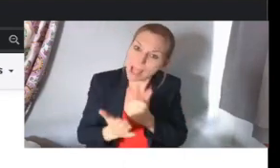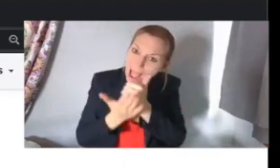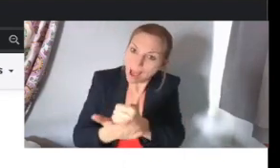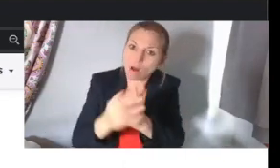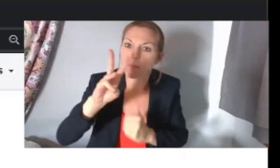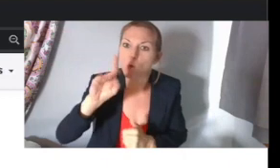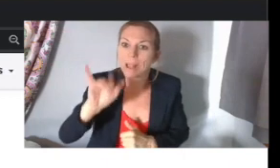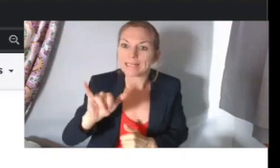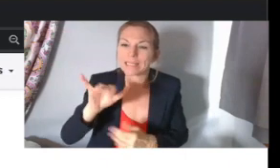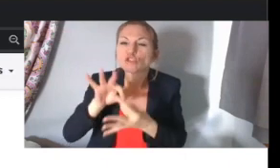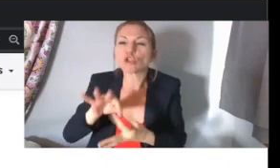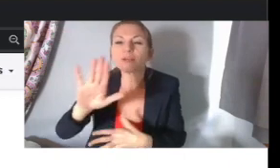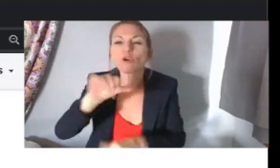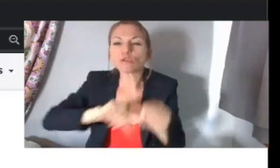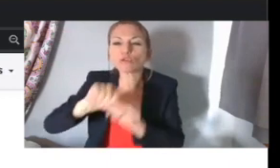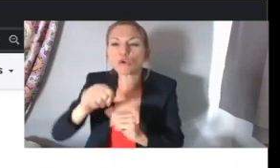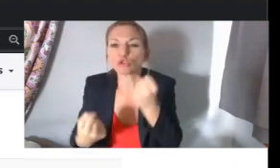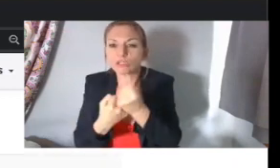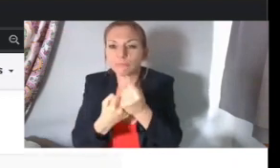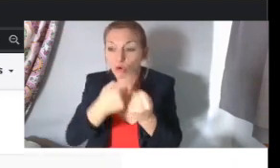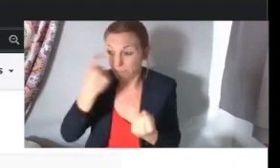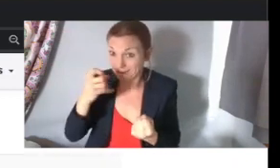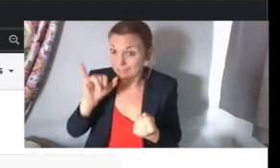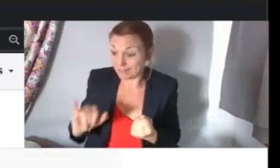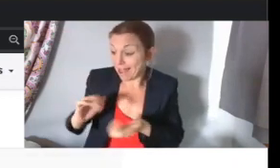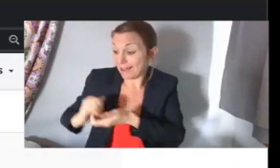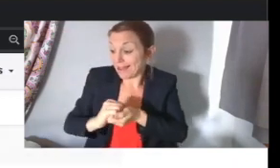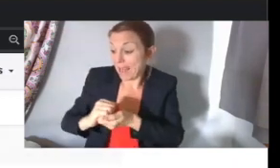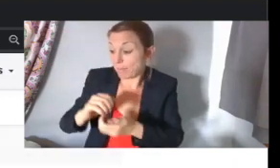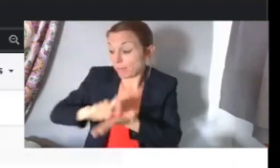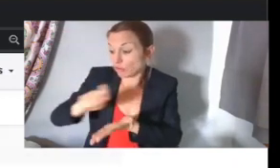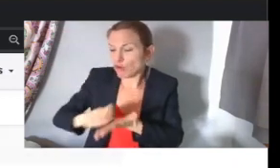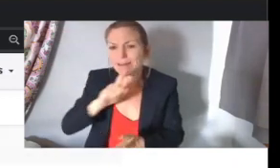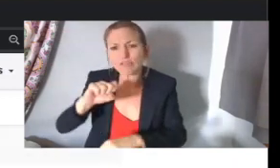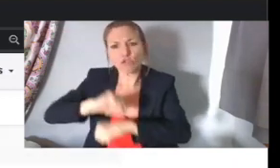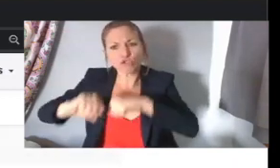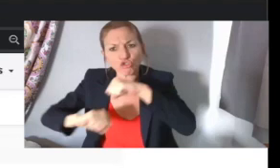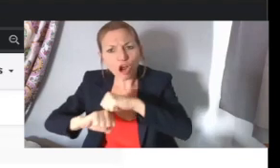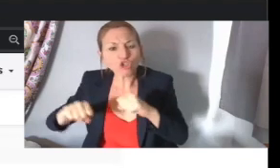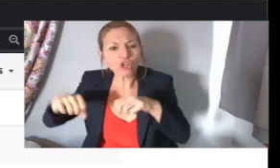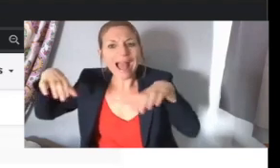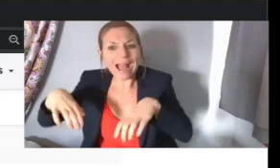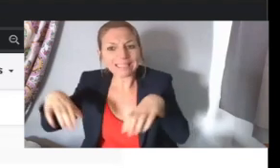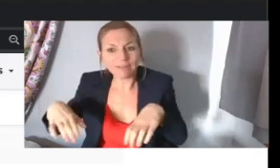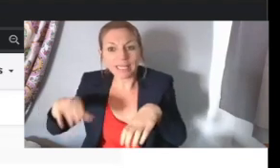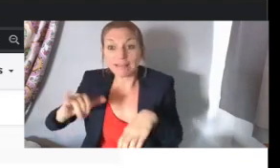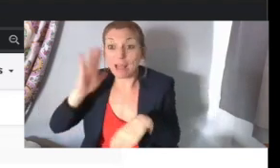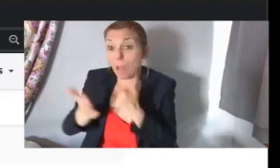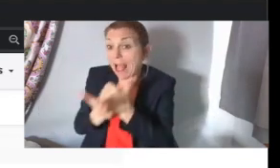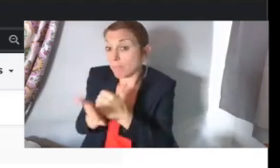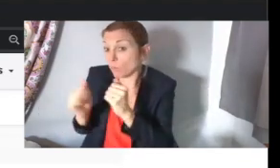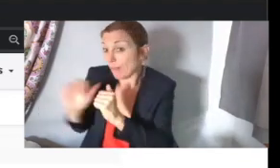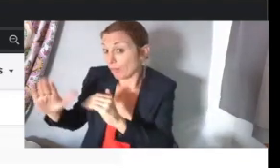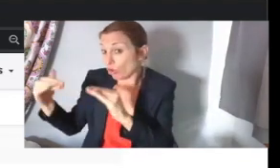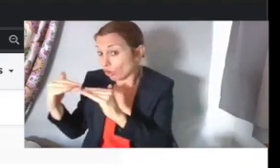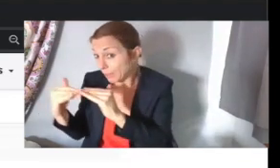it provides structured ways for her to interact with her peers, as well as improve her vocabulary and have access